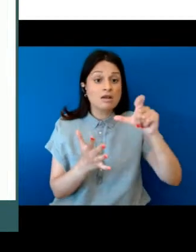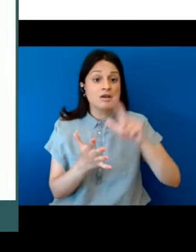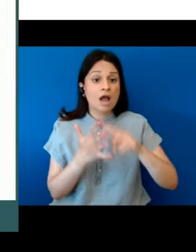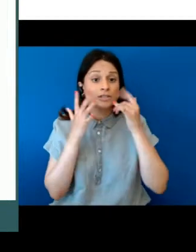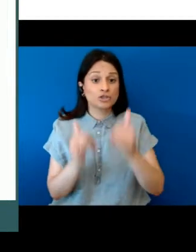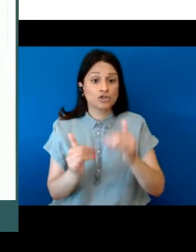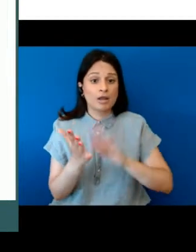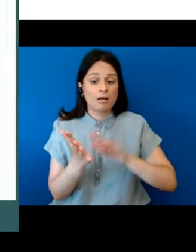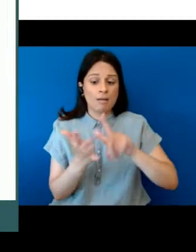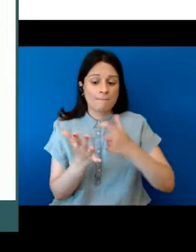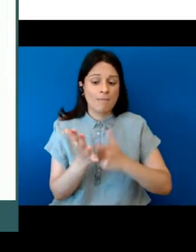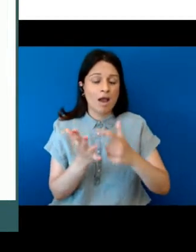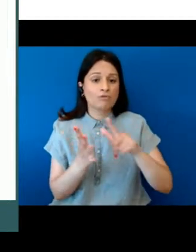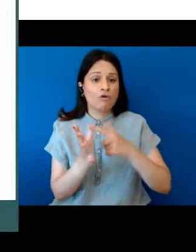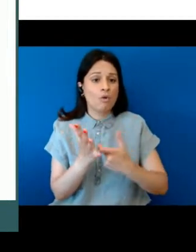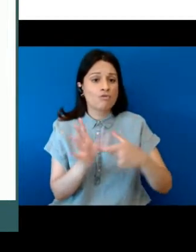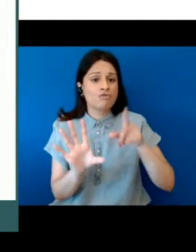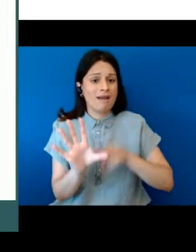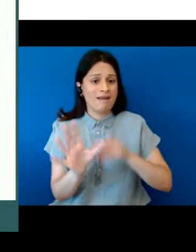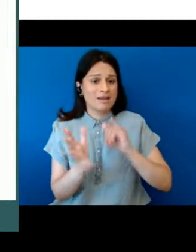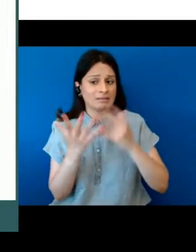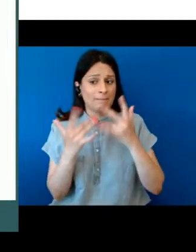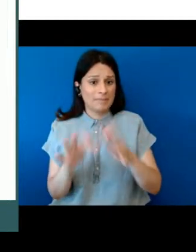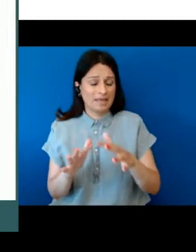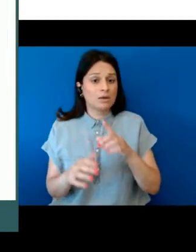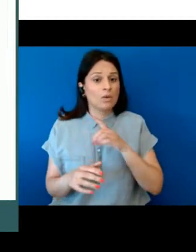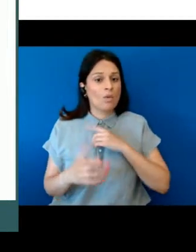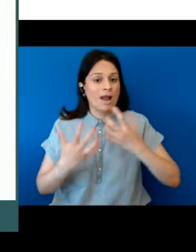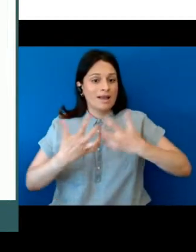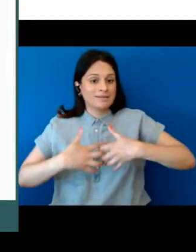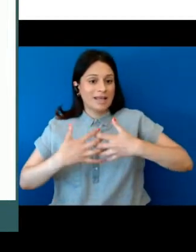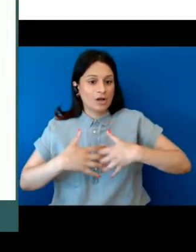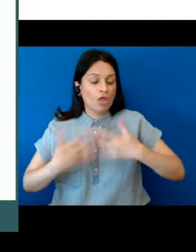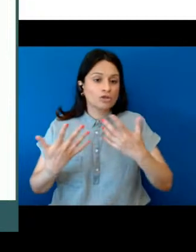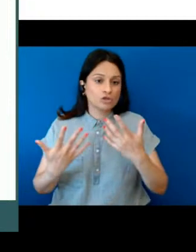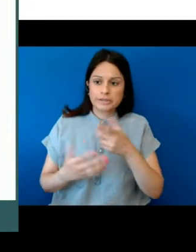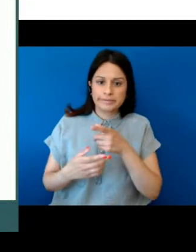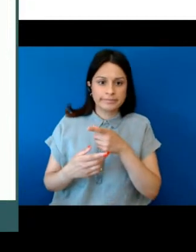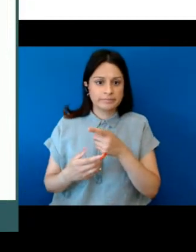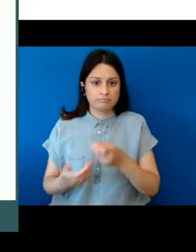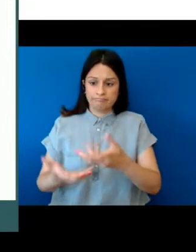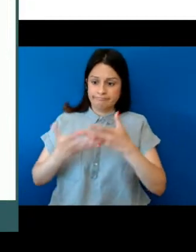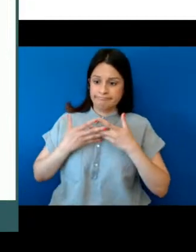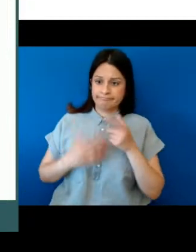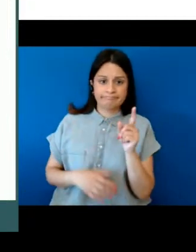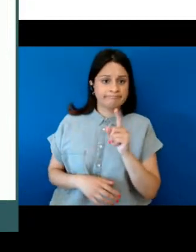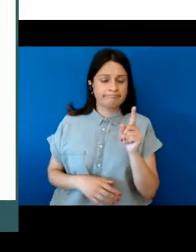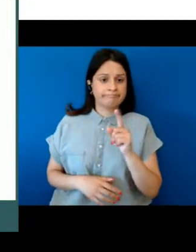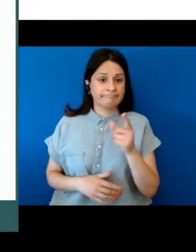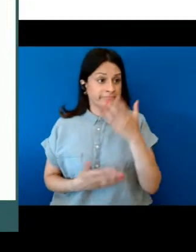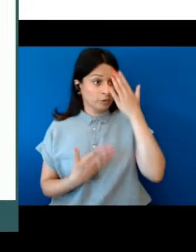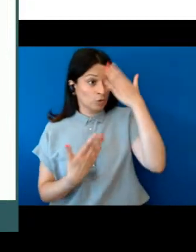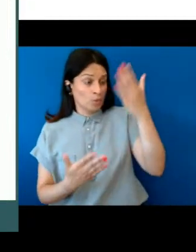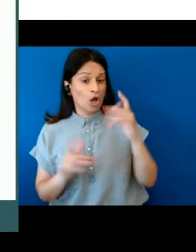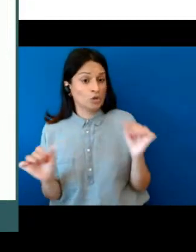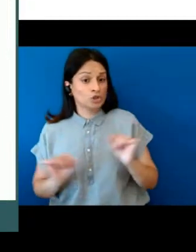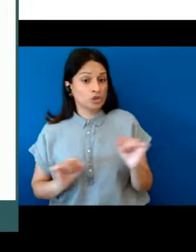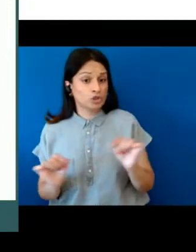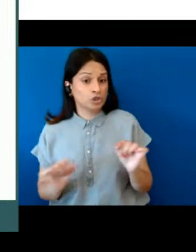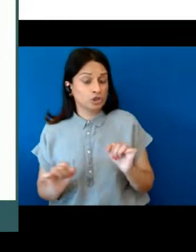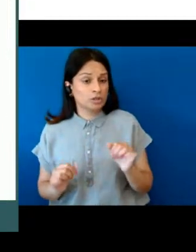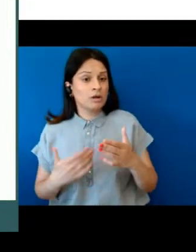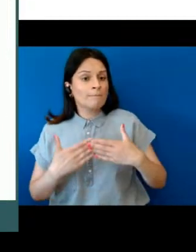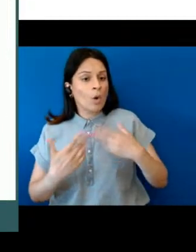and as technology appraisal, and essentially said we don't know yet. More information